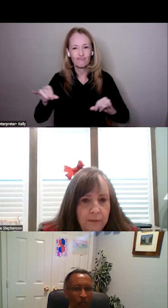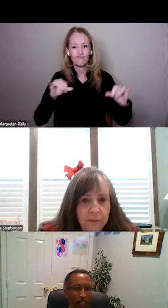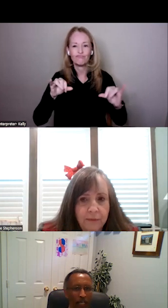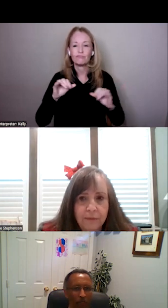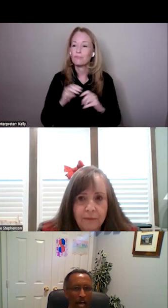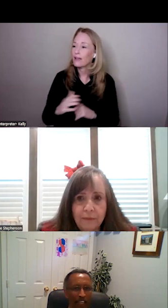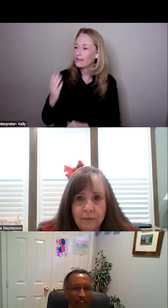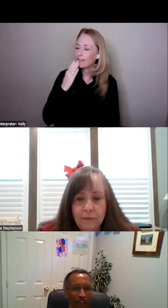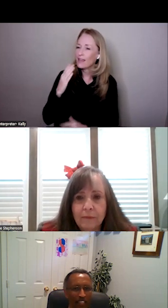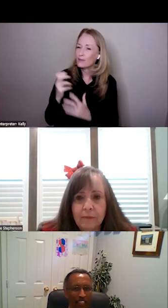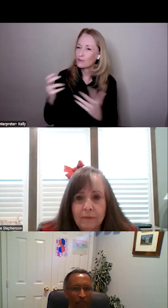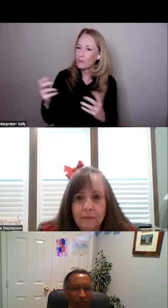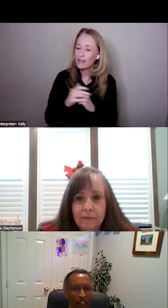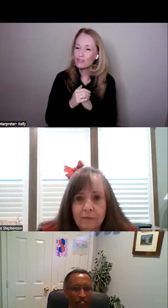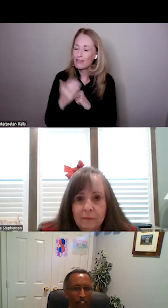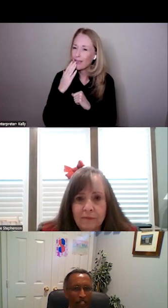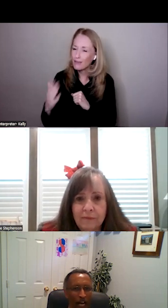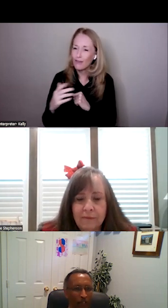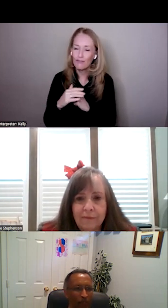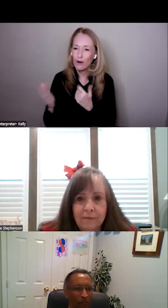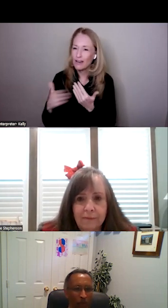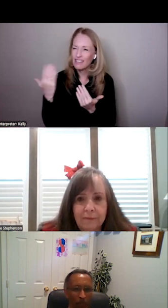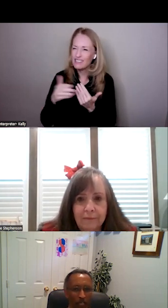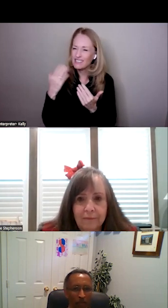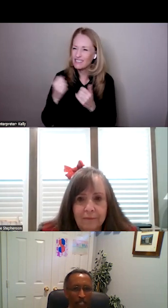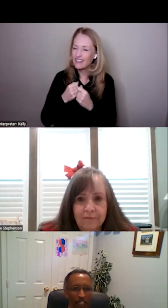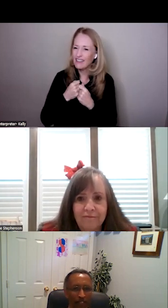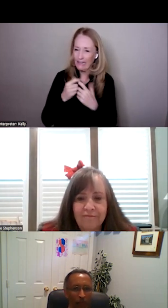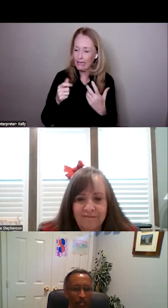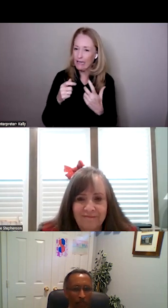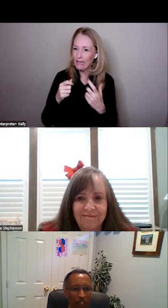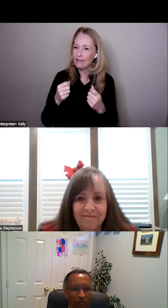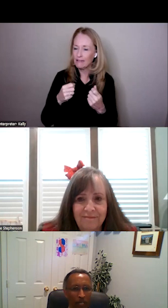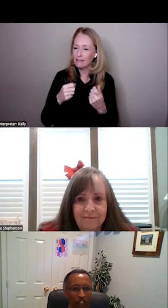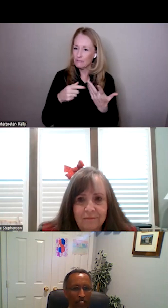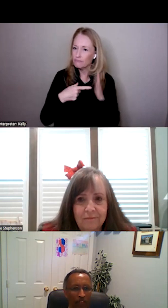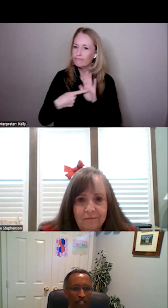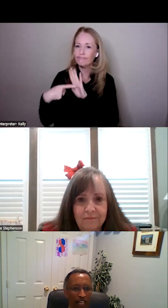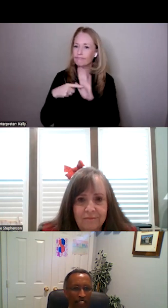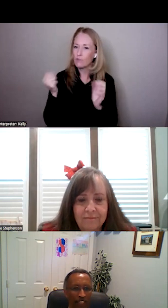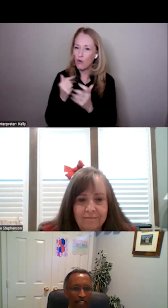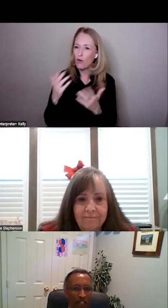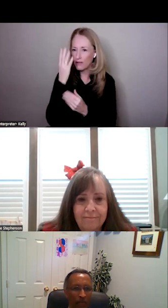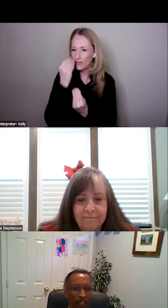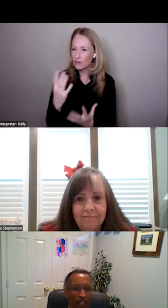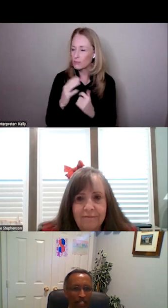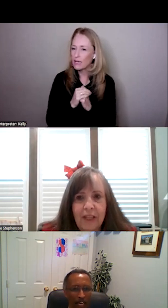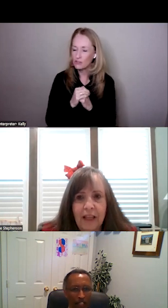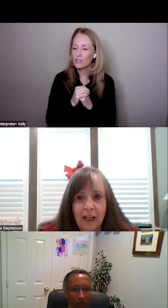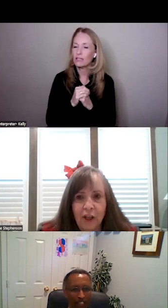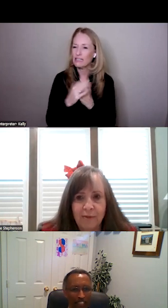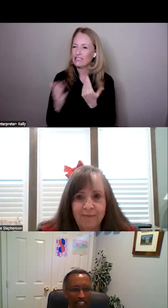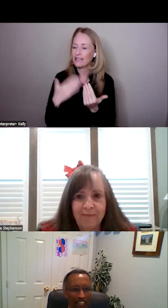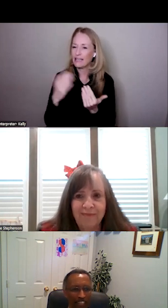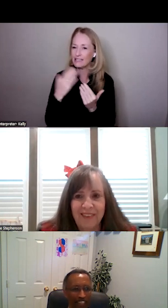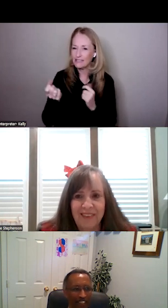so eloquently unpacking all of this information. It's a lot to absorb, but it is wonderful information nevertheless. Thank you, and thank